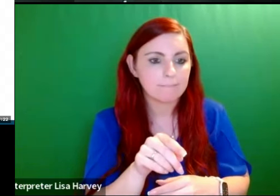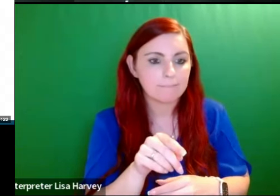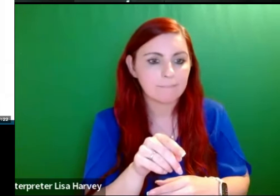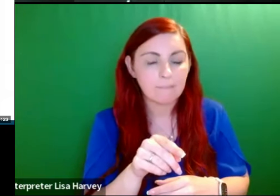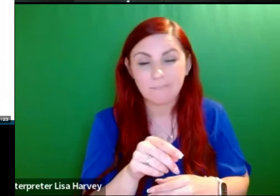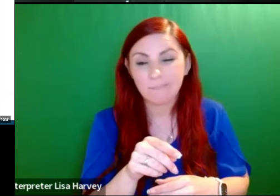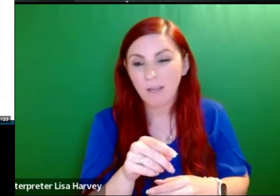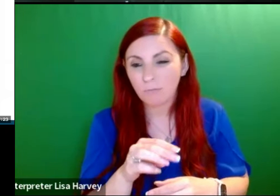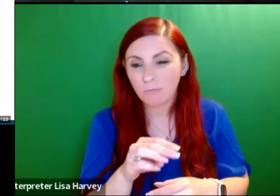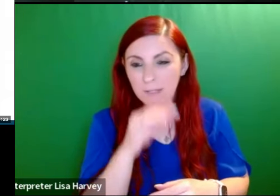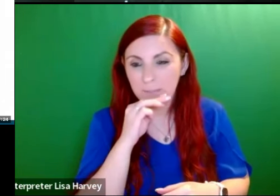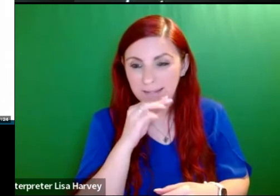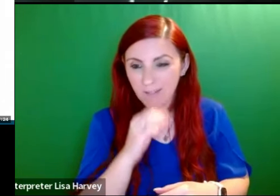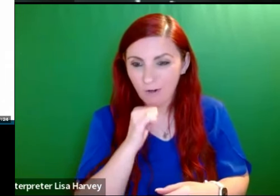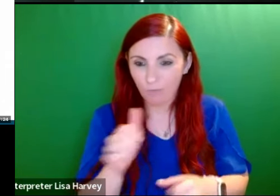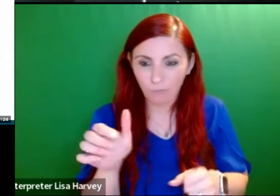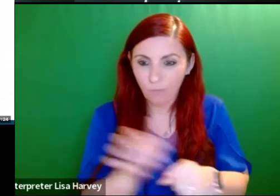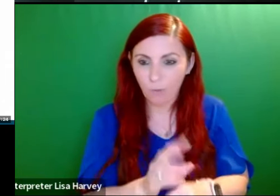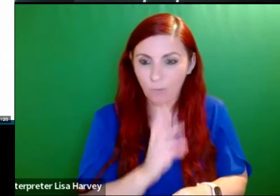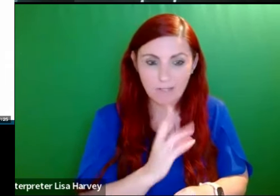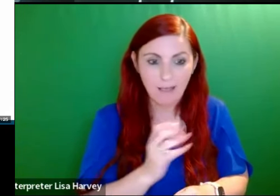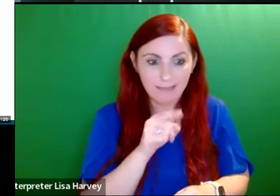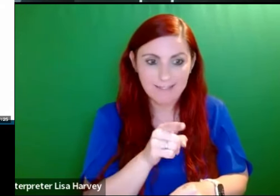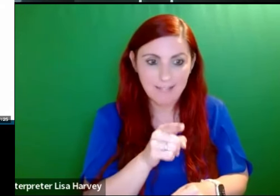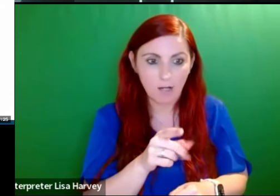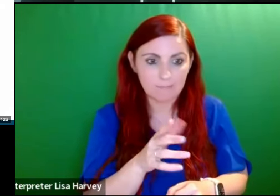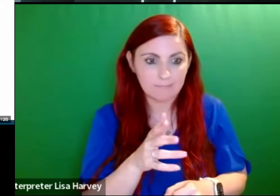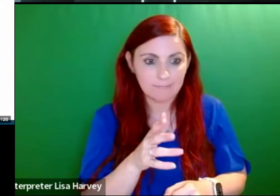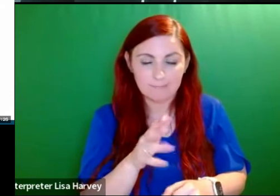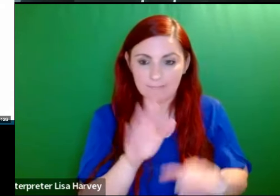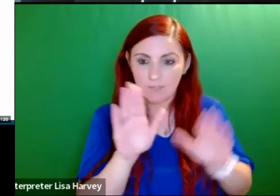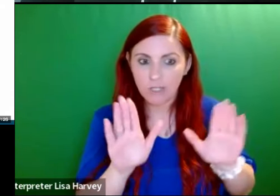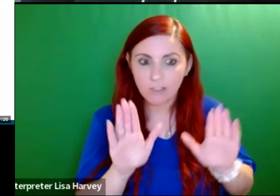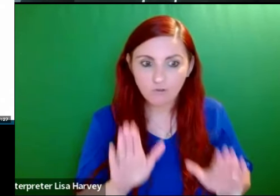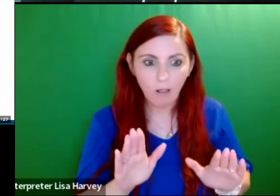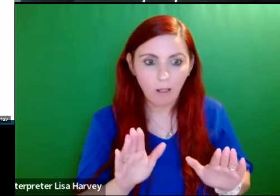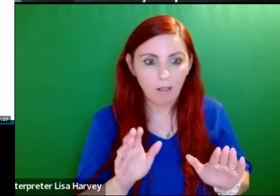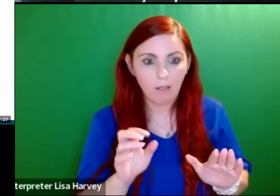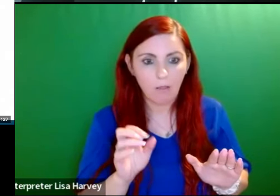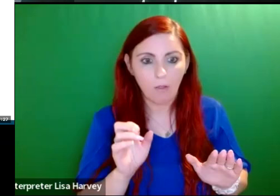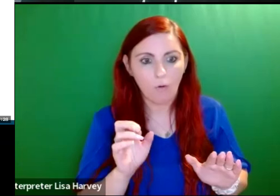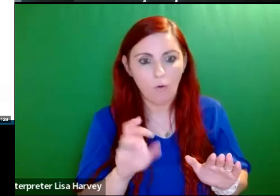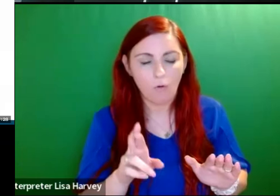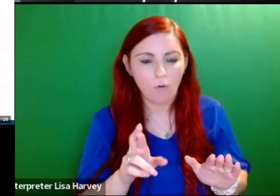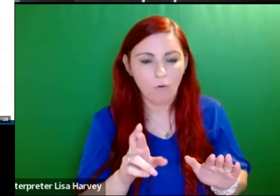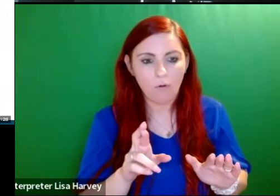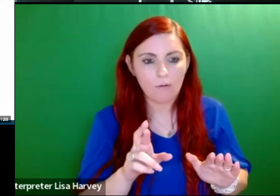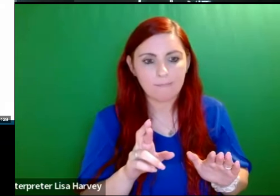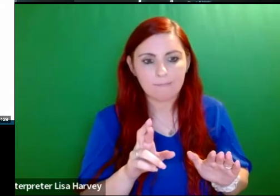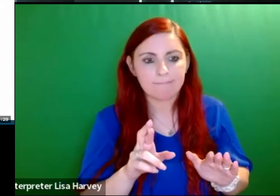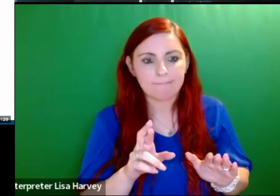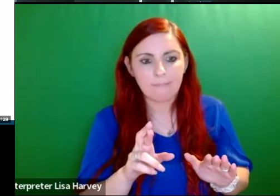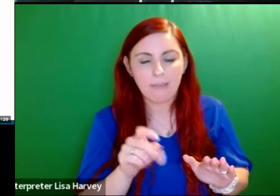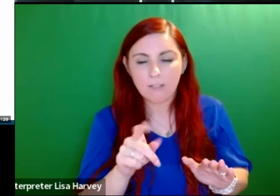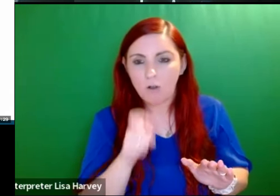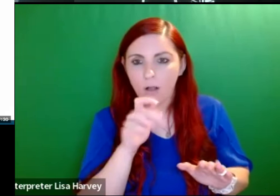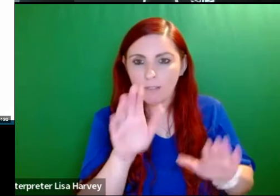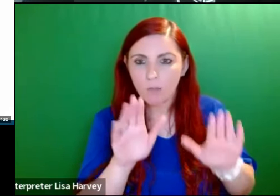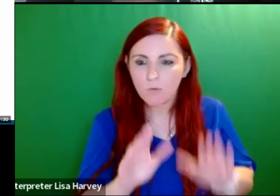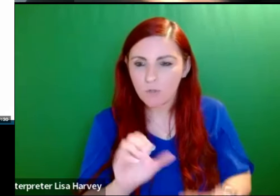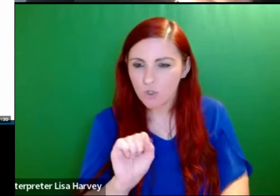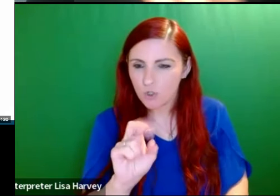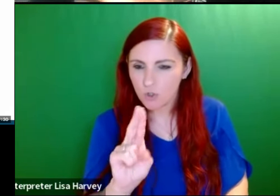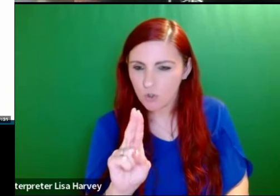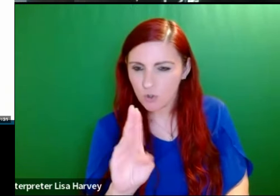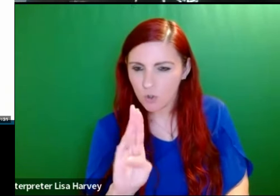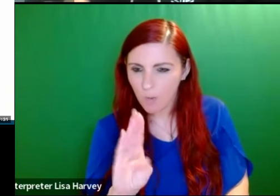basically gestures and interactive signs. So Leeson and Said call these the gestural substrate. And these are